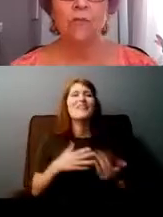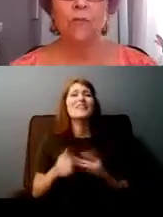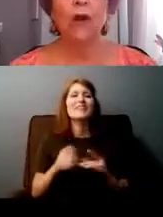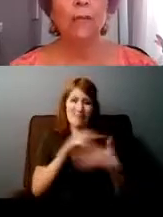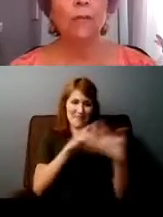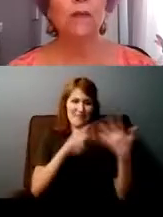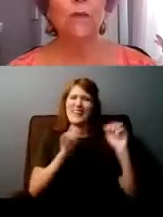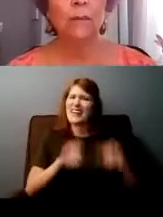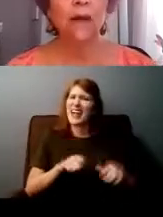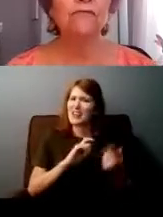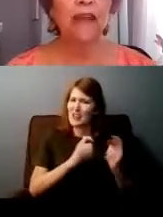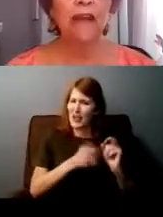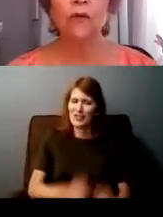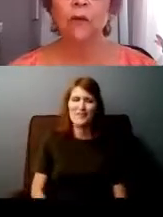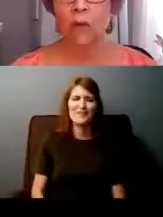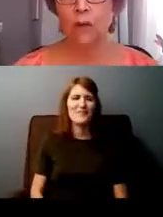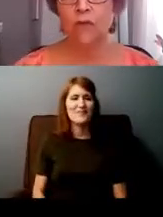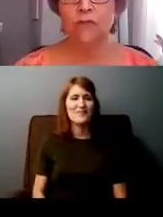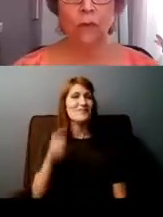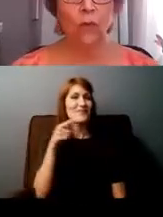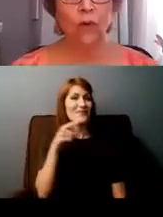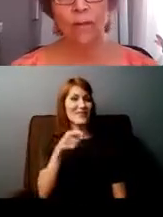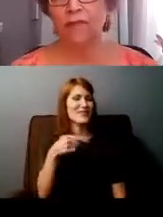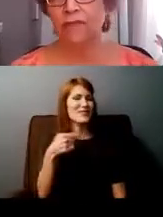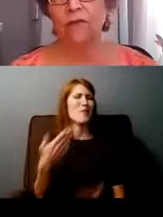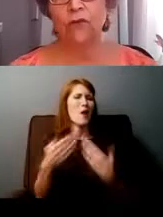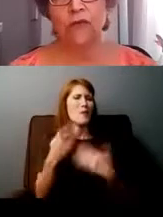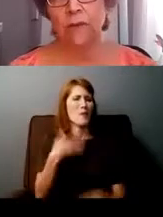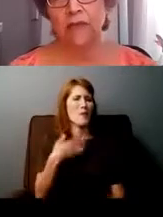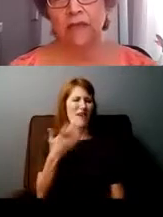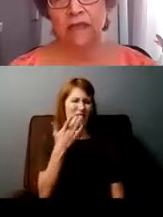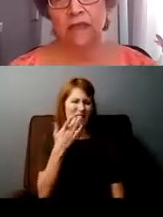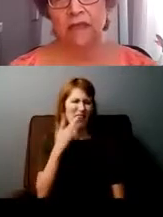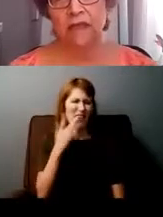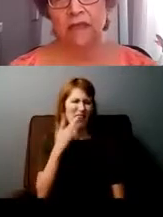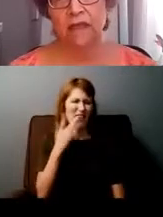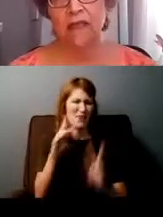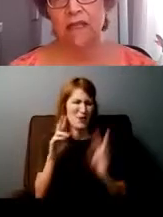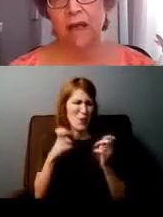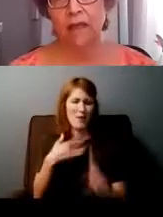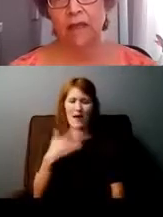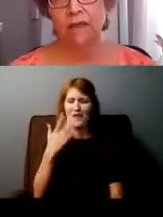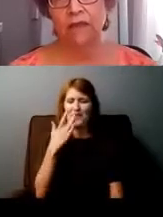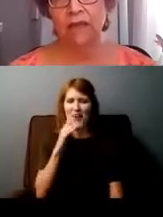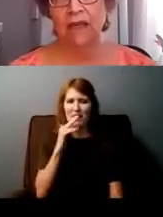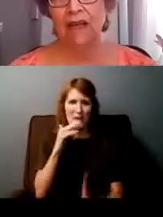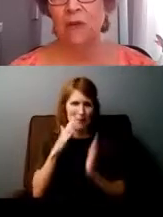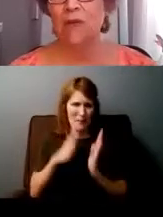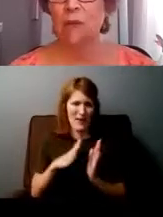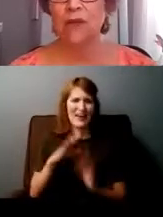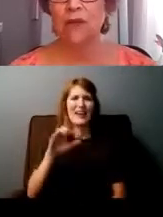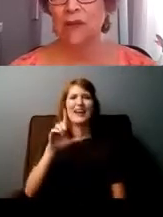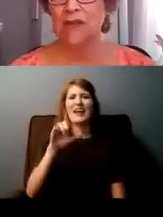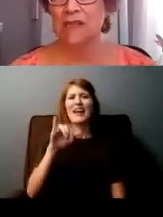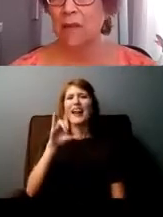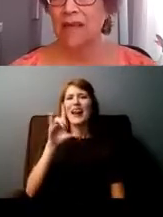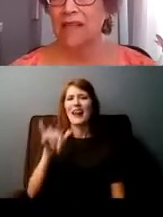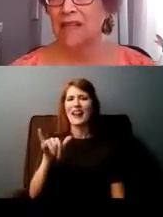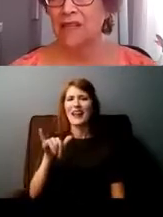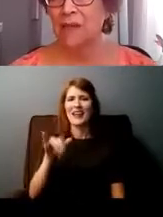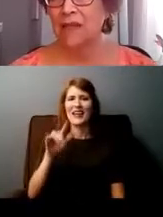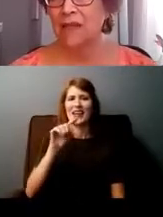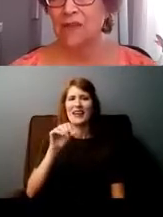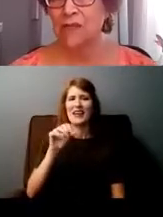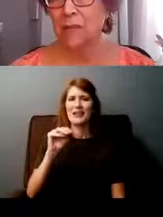This is probably one of my favorite quotes from one of my favorite comedians, Lily Tomlin. I always wondered why somebody